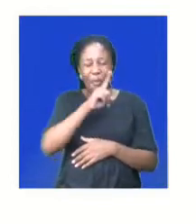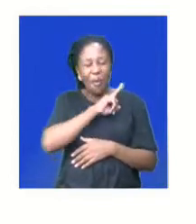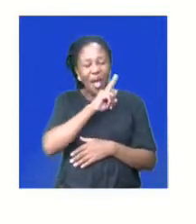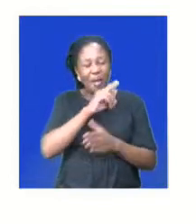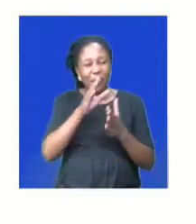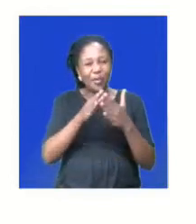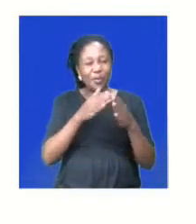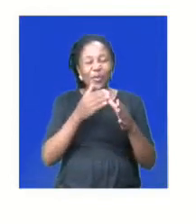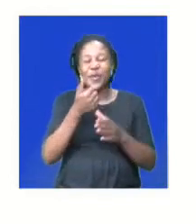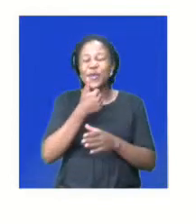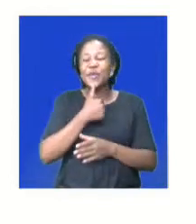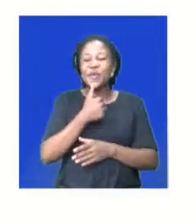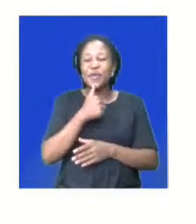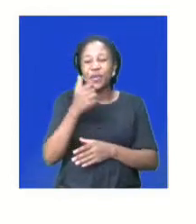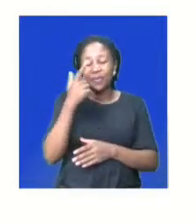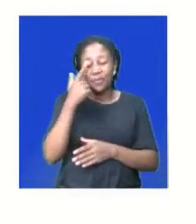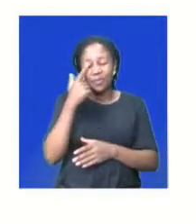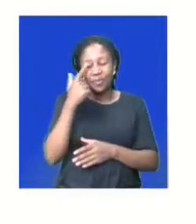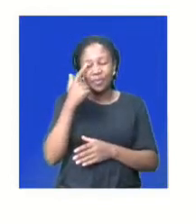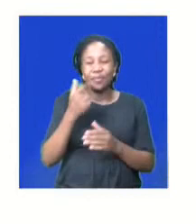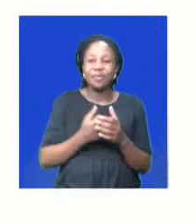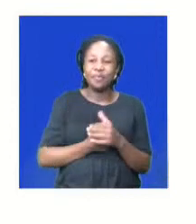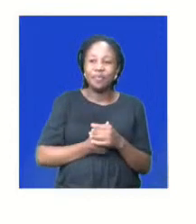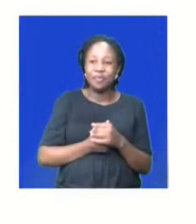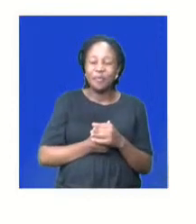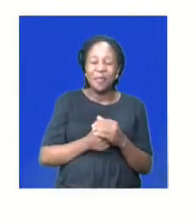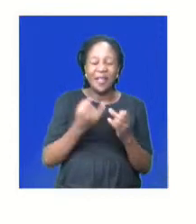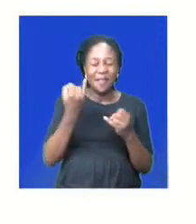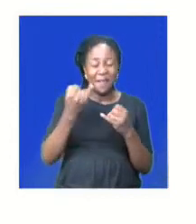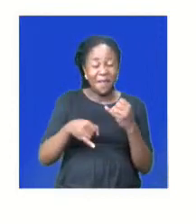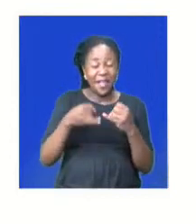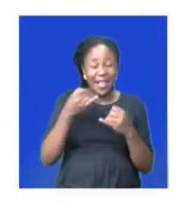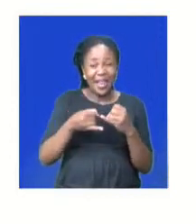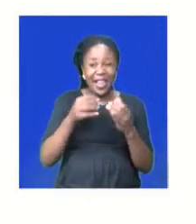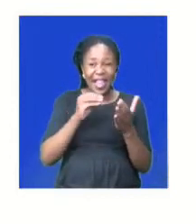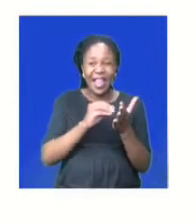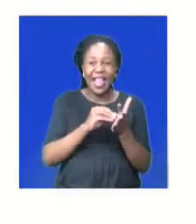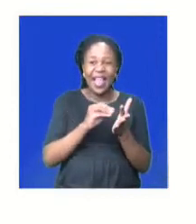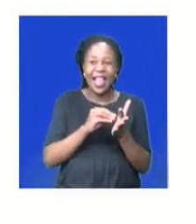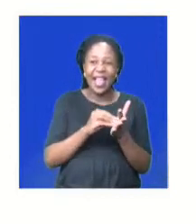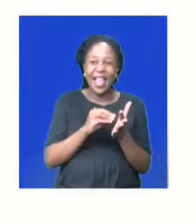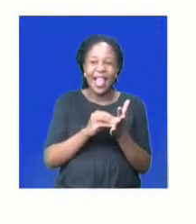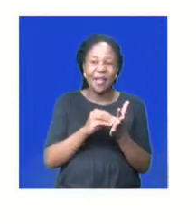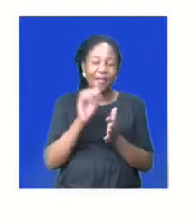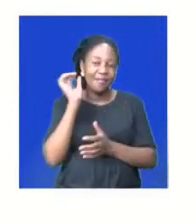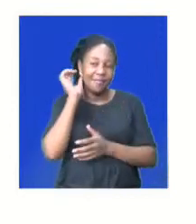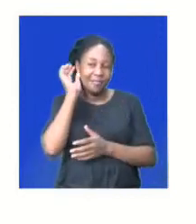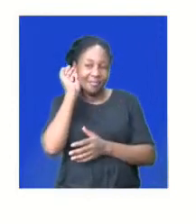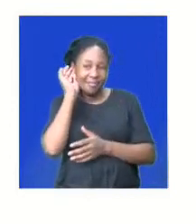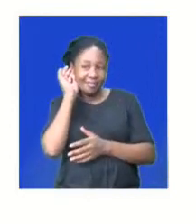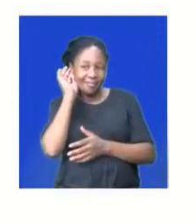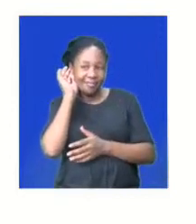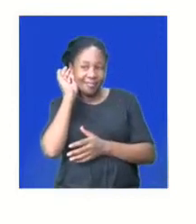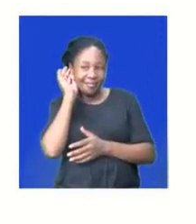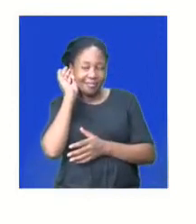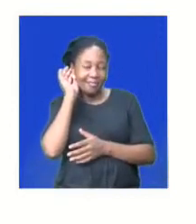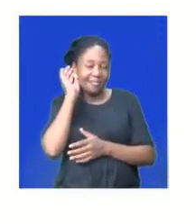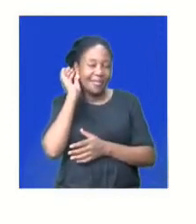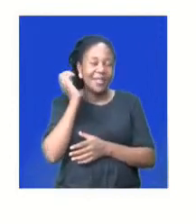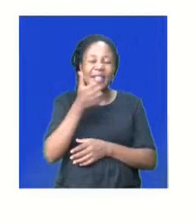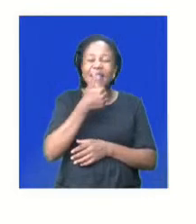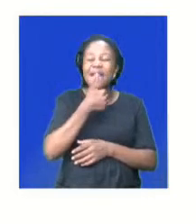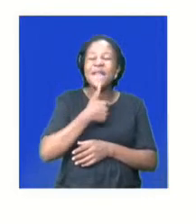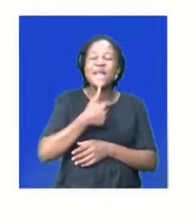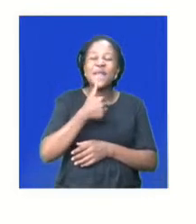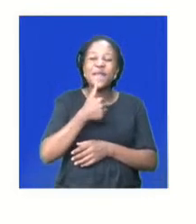sight. And then the sense of hearing using the ear. We